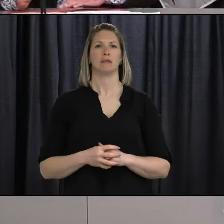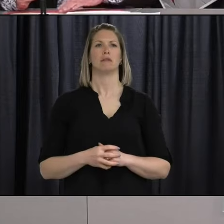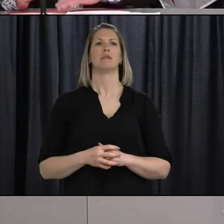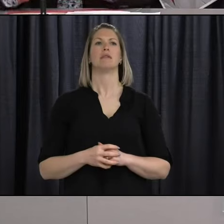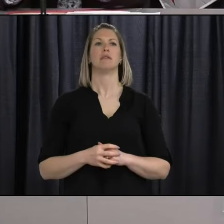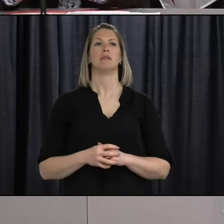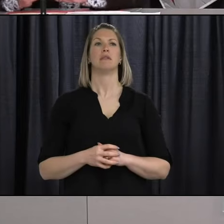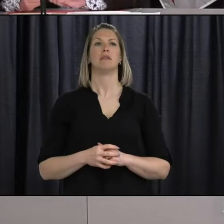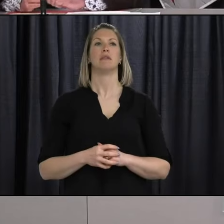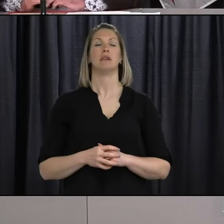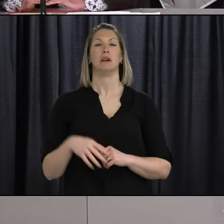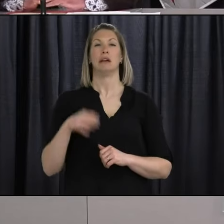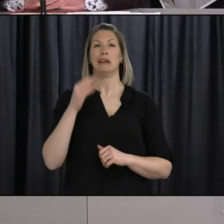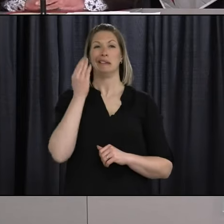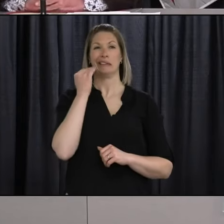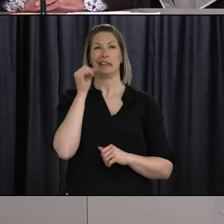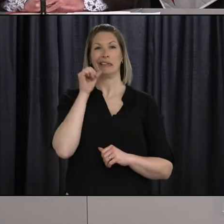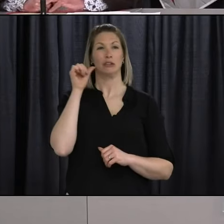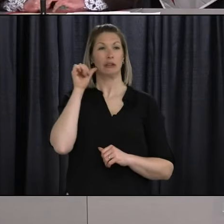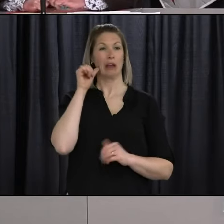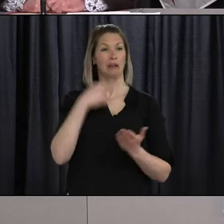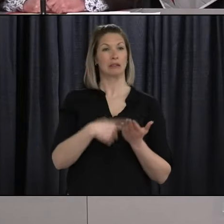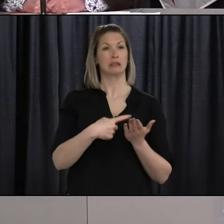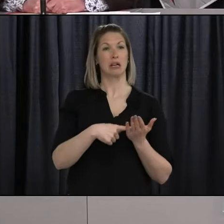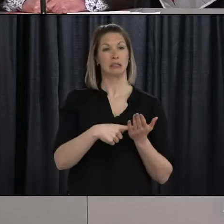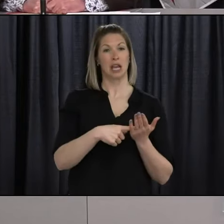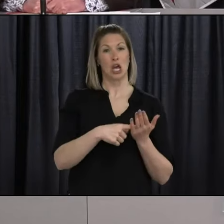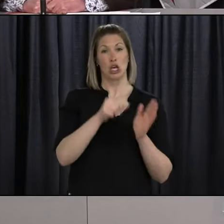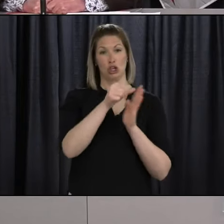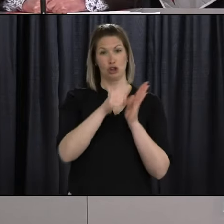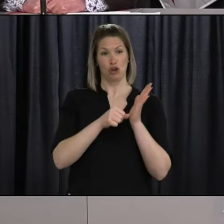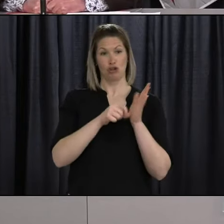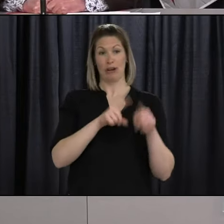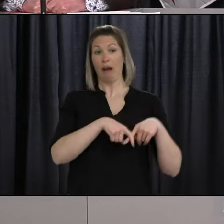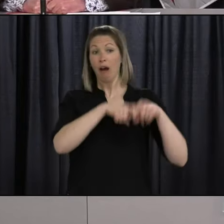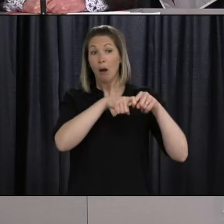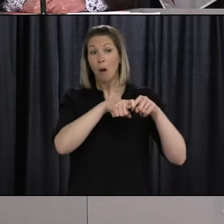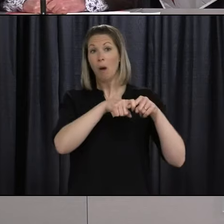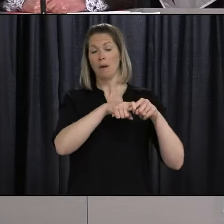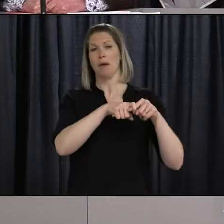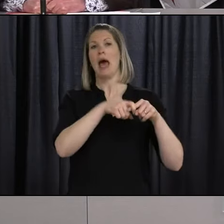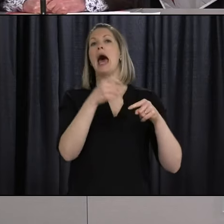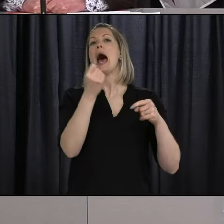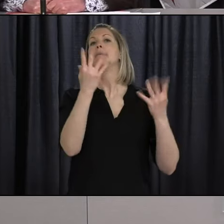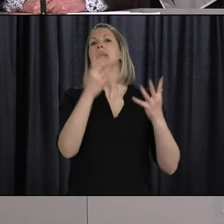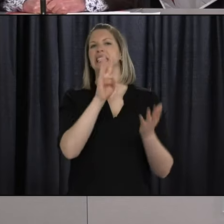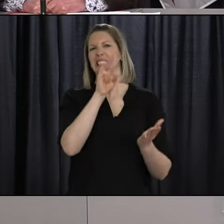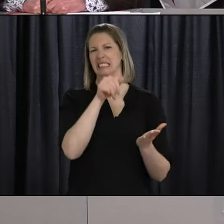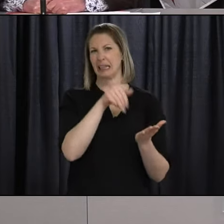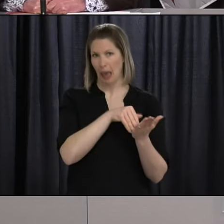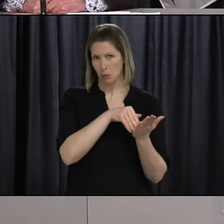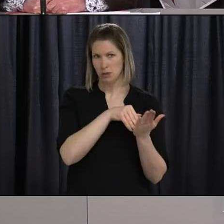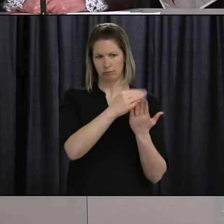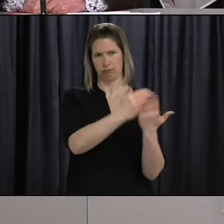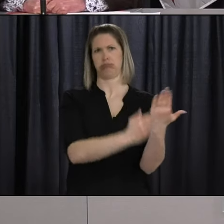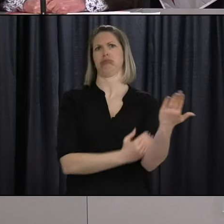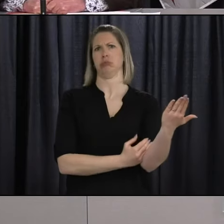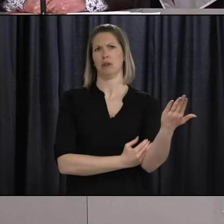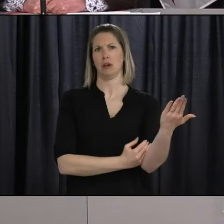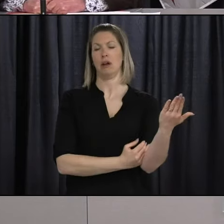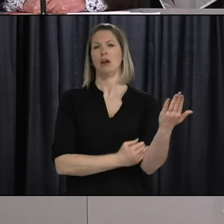Backlog of about 6,000 surgeries. I wonder if you could give some more details regarding backlogs for things like tests and other appointments